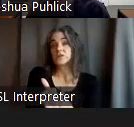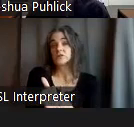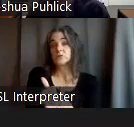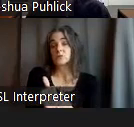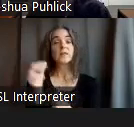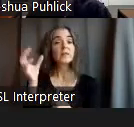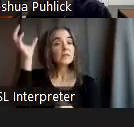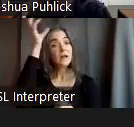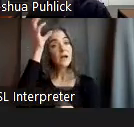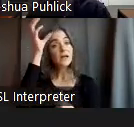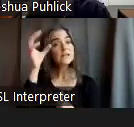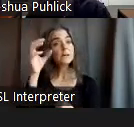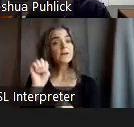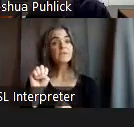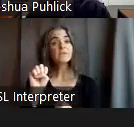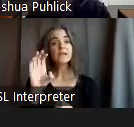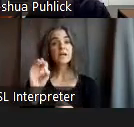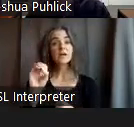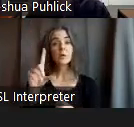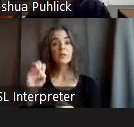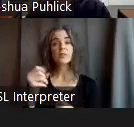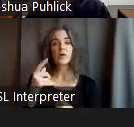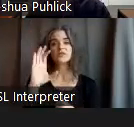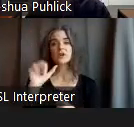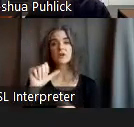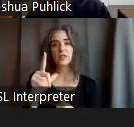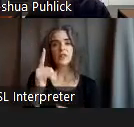concepts of ecological forestry.